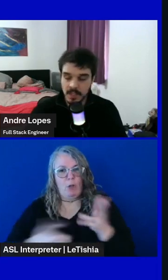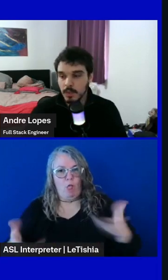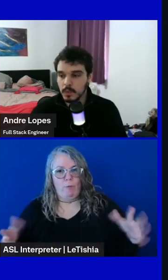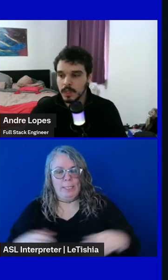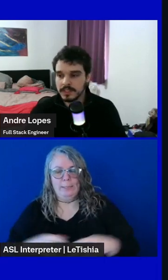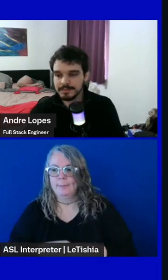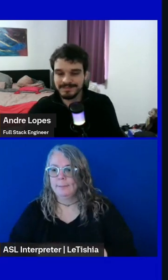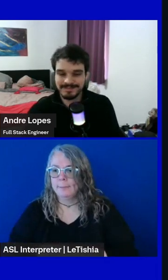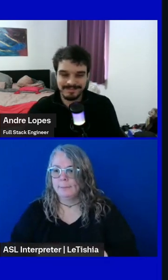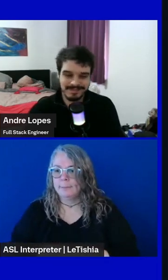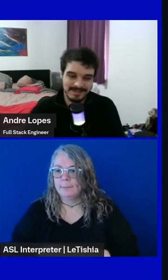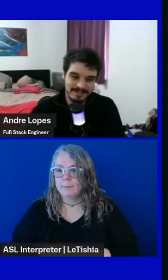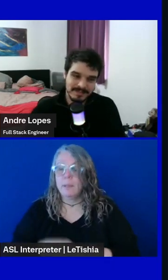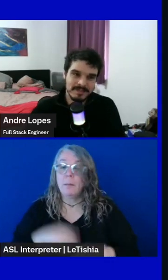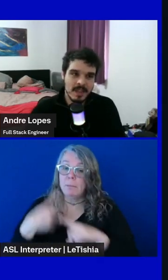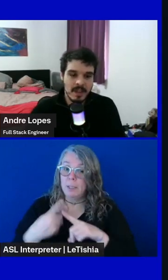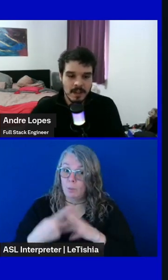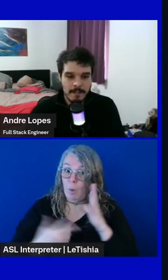and what you want.